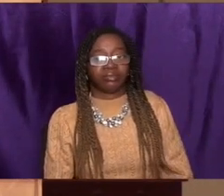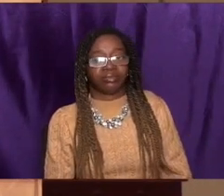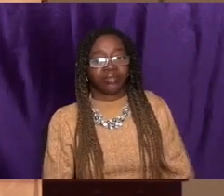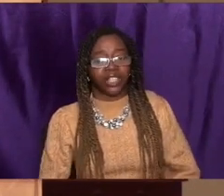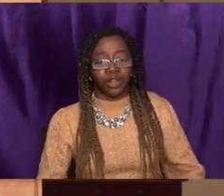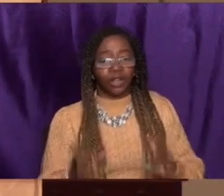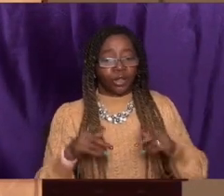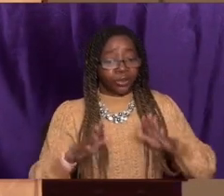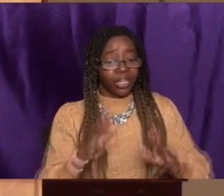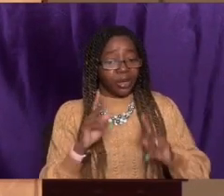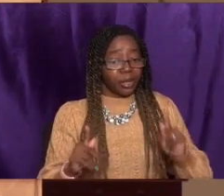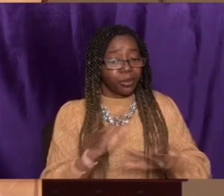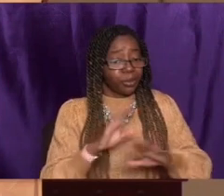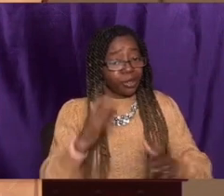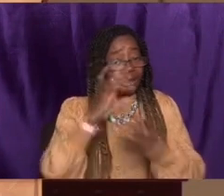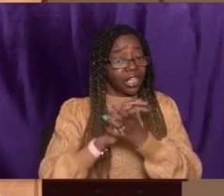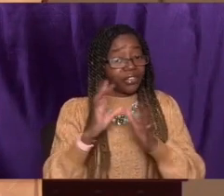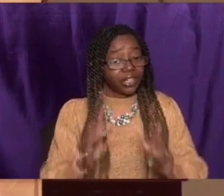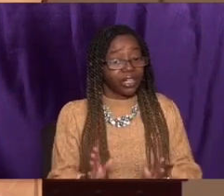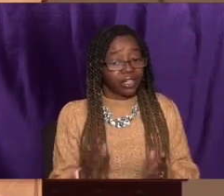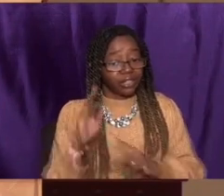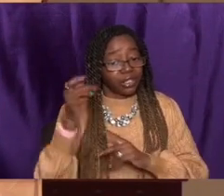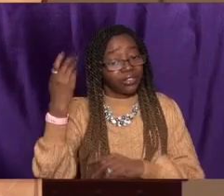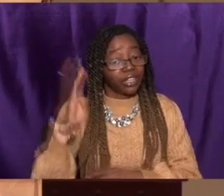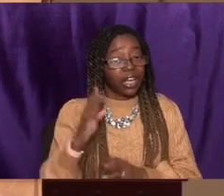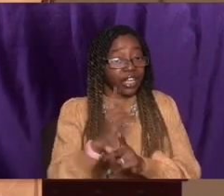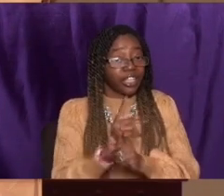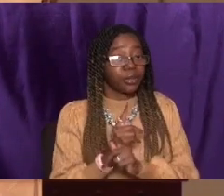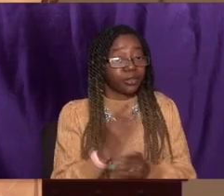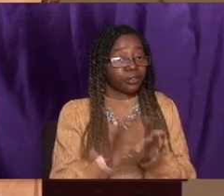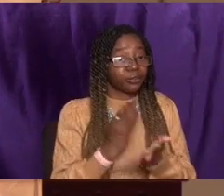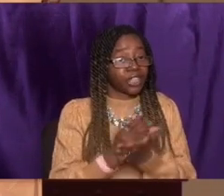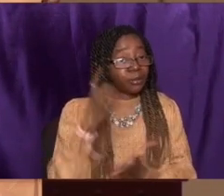You letting folk who don't even believe in God keep you from God filling dreams.